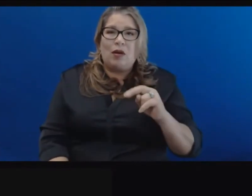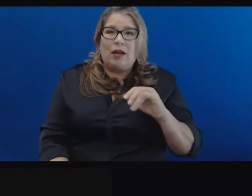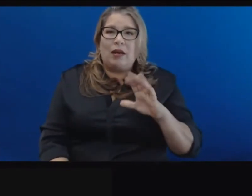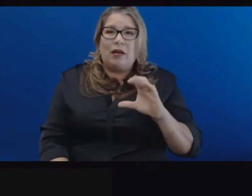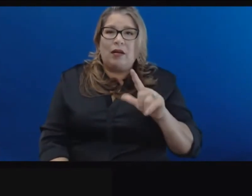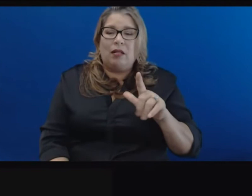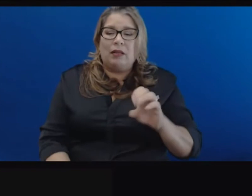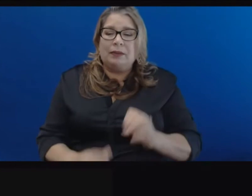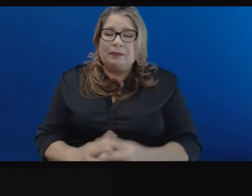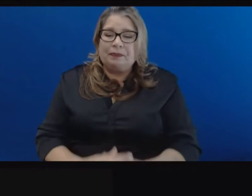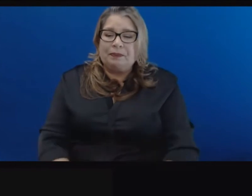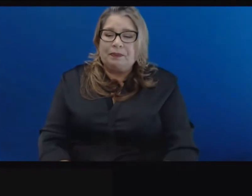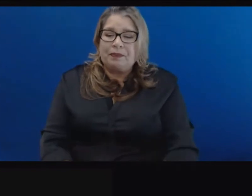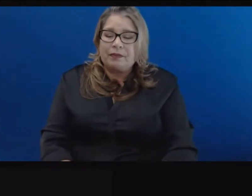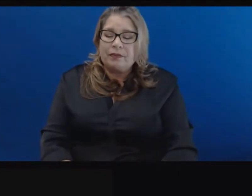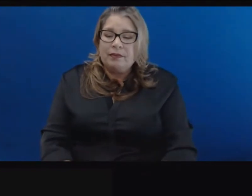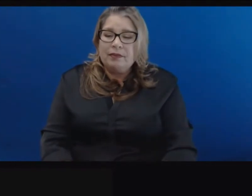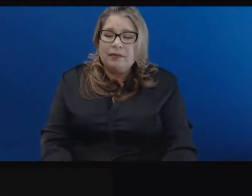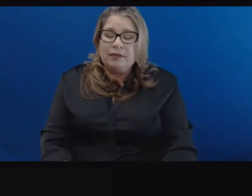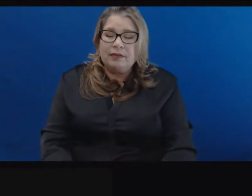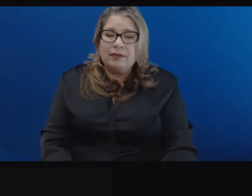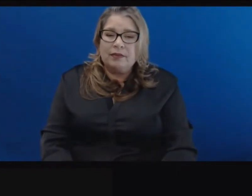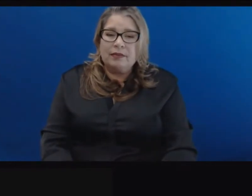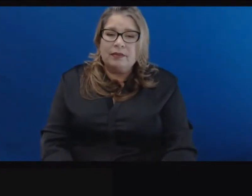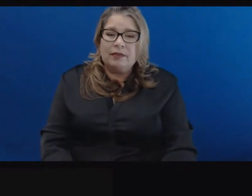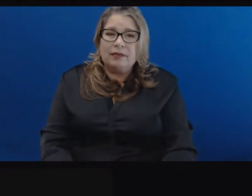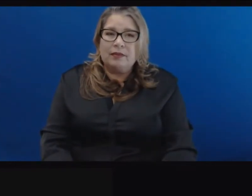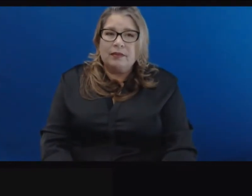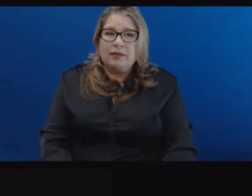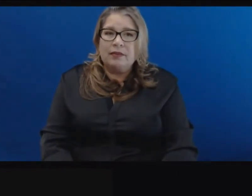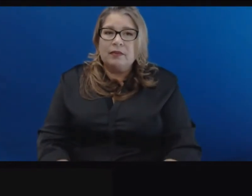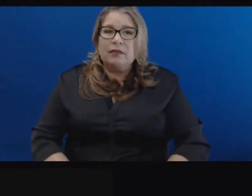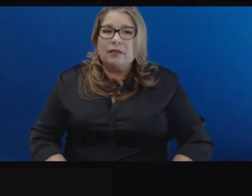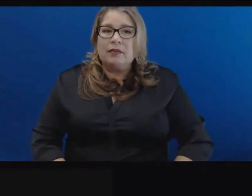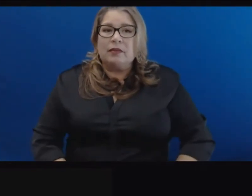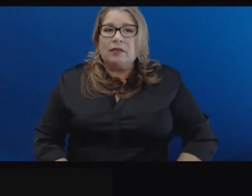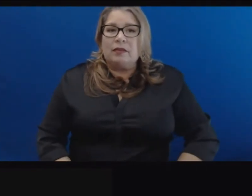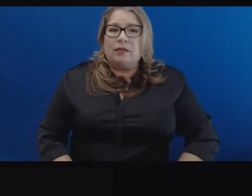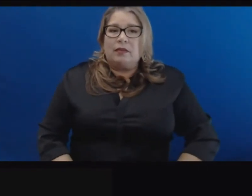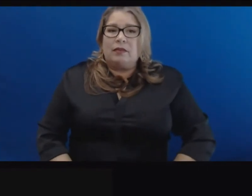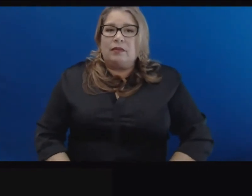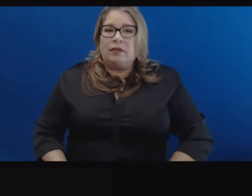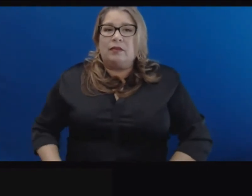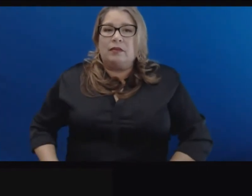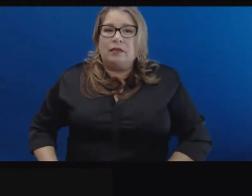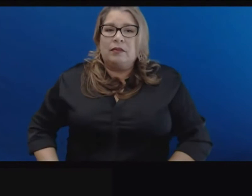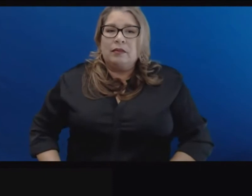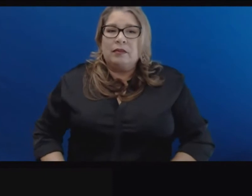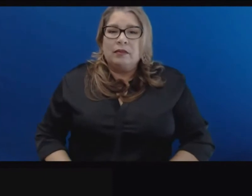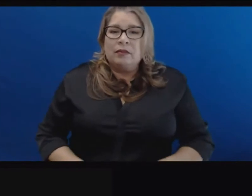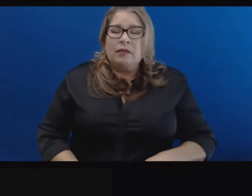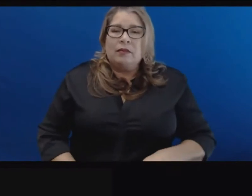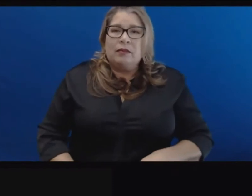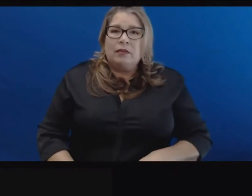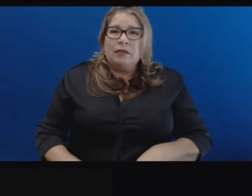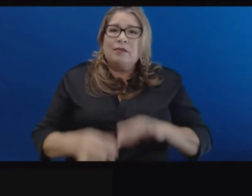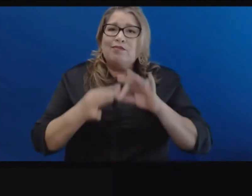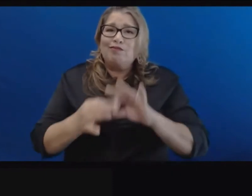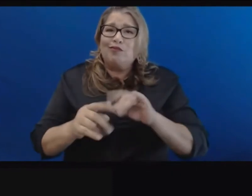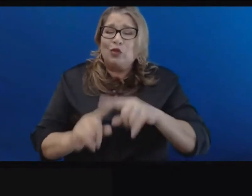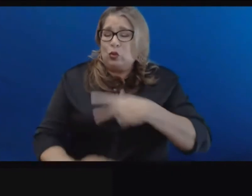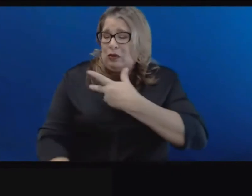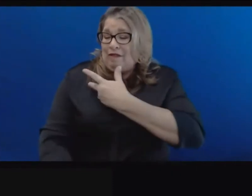Hi, Dr. Ghaly. Regarding vaccination, why are we seeing other states like South Dakota and West